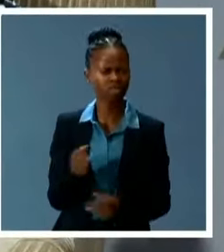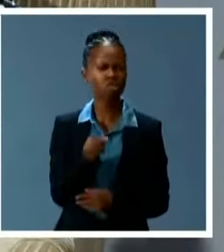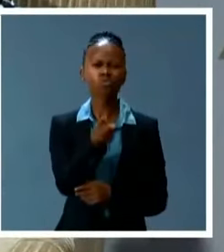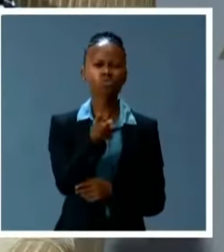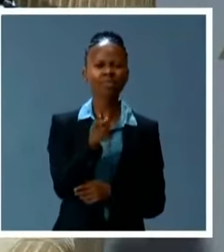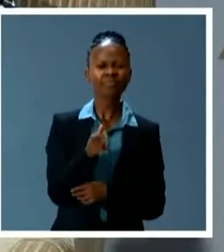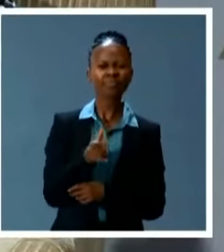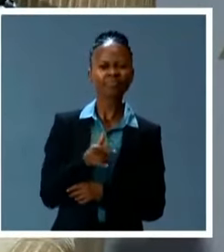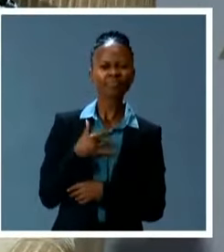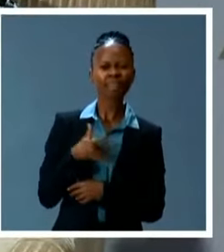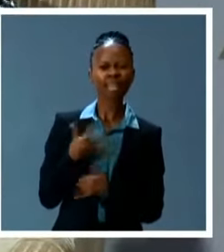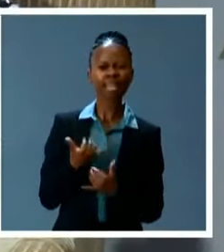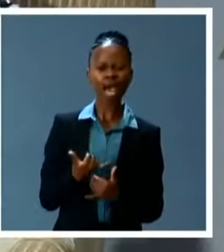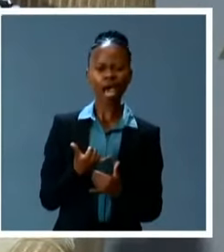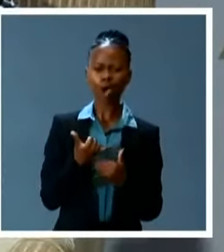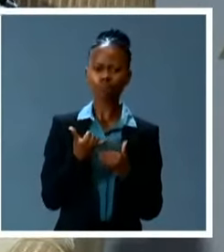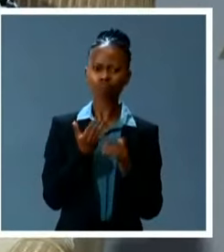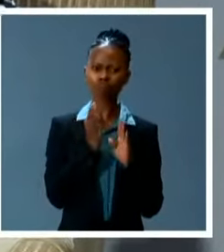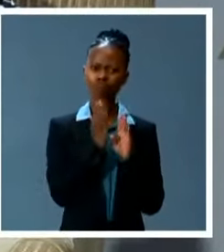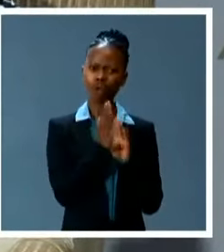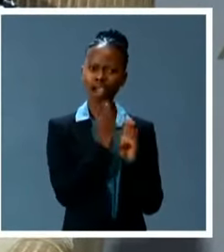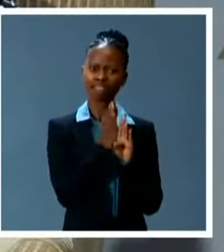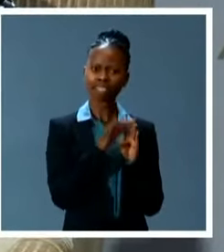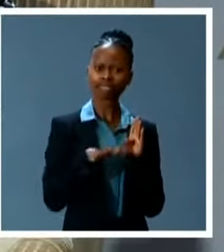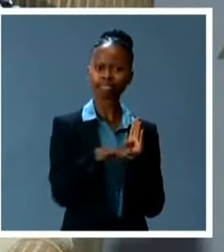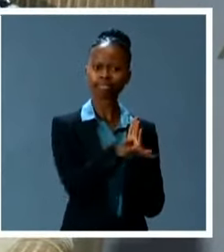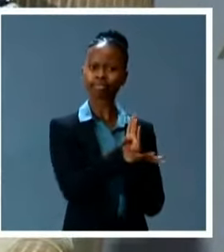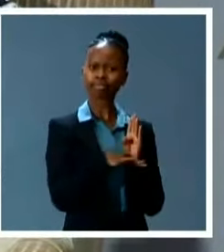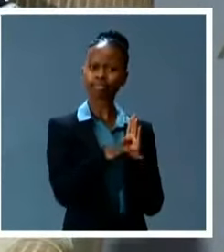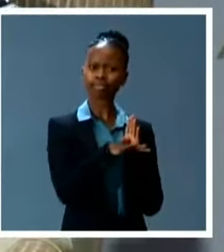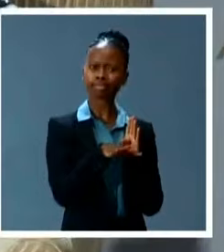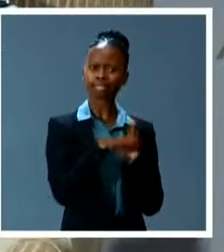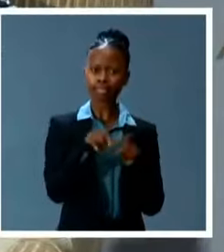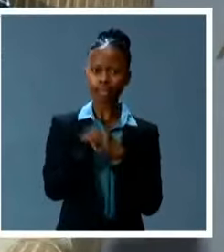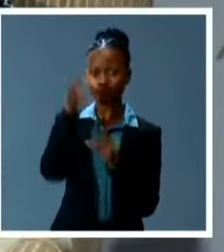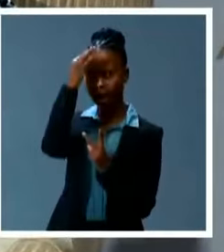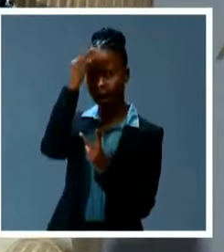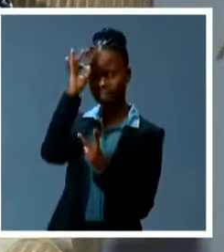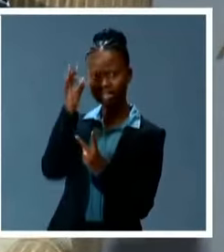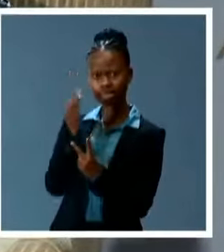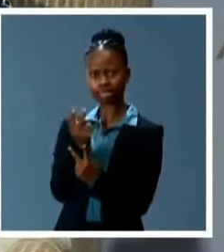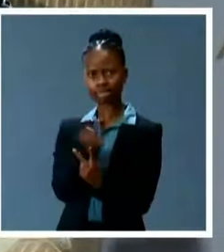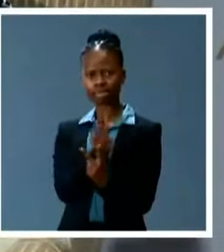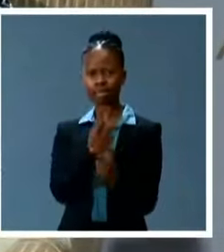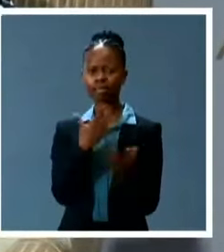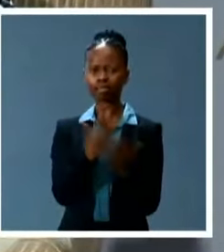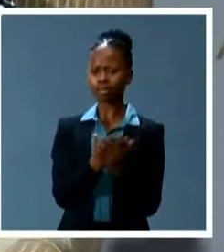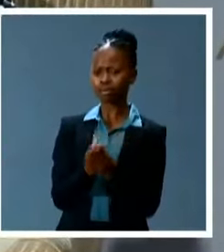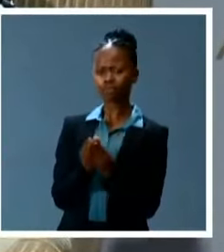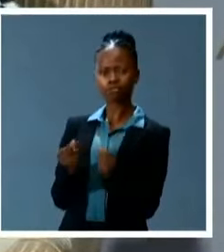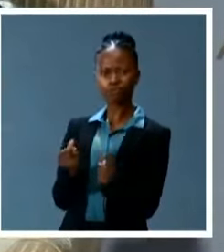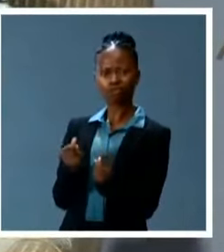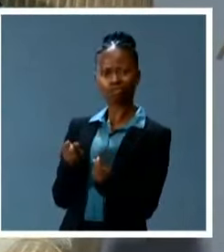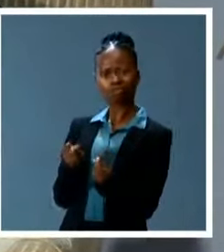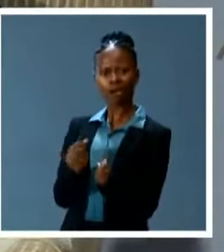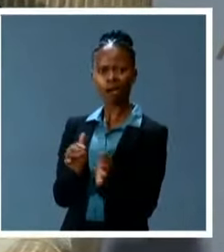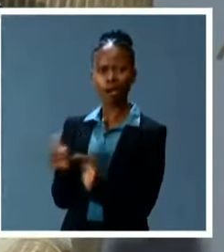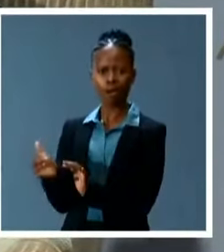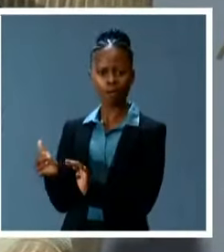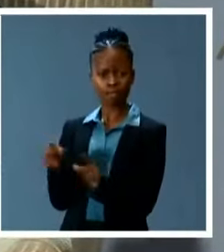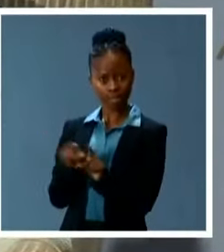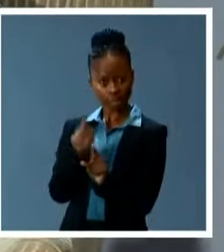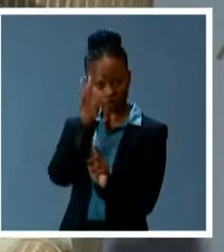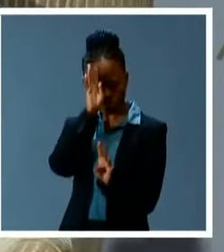the private sector specifically on tackling the pandemic in ways which won't re-entrench